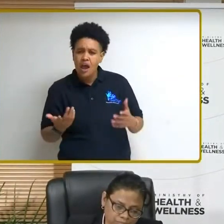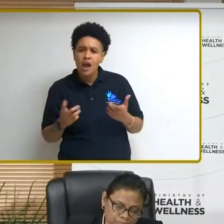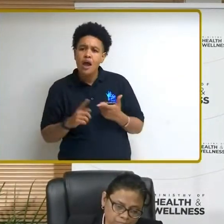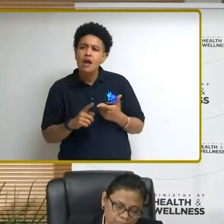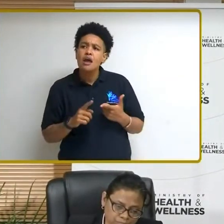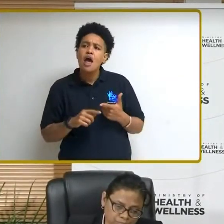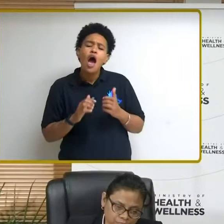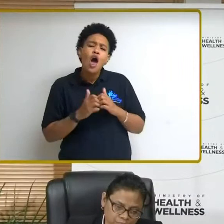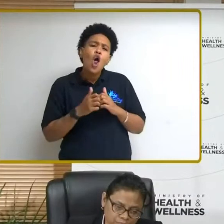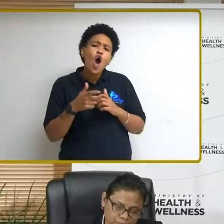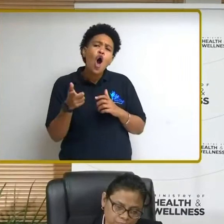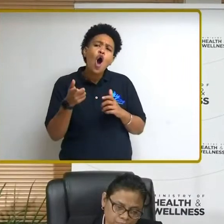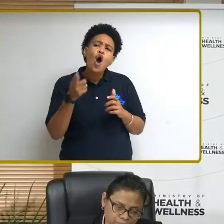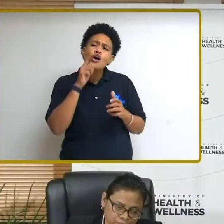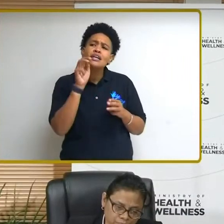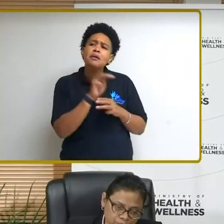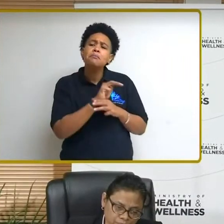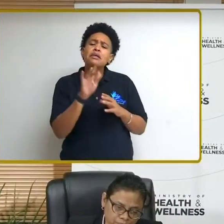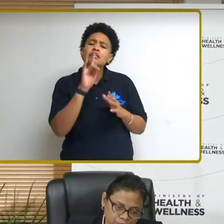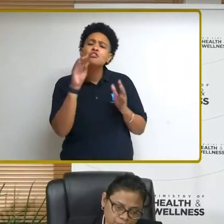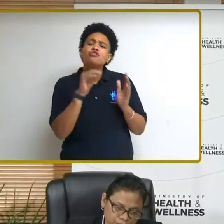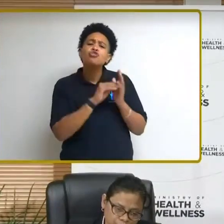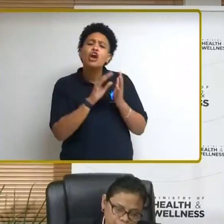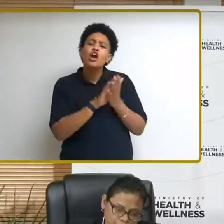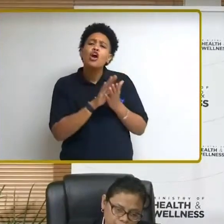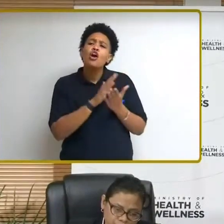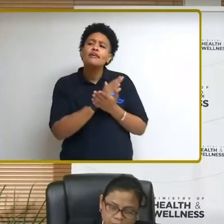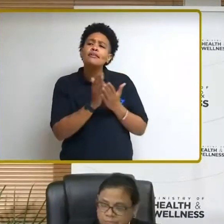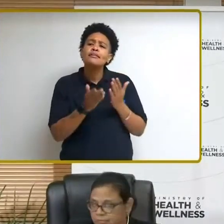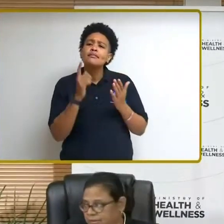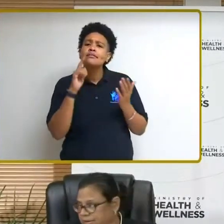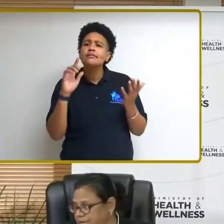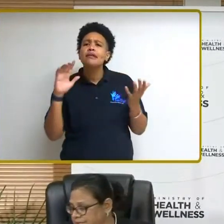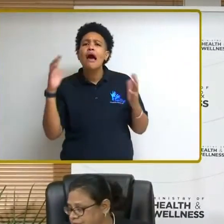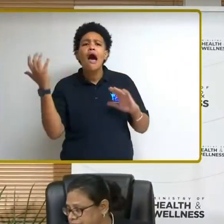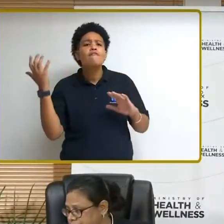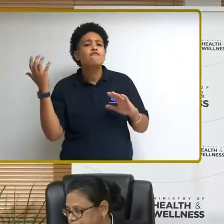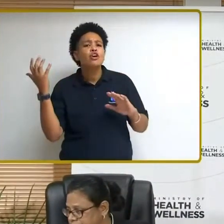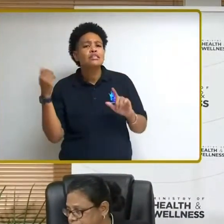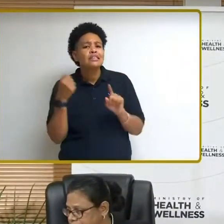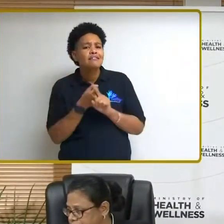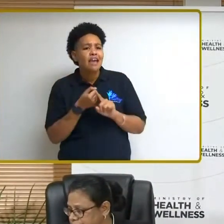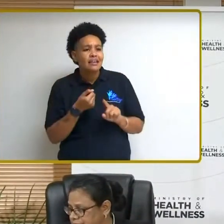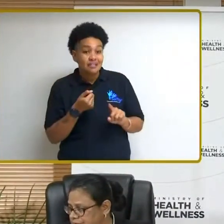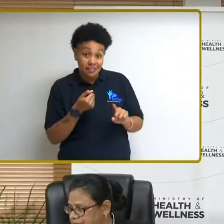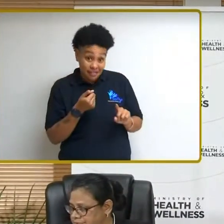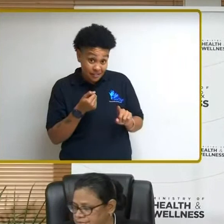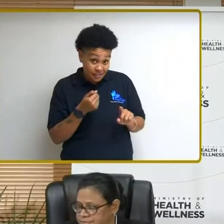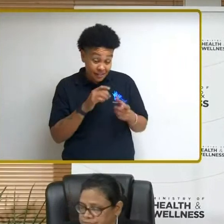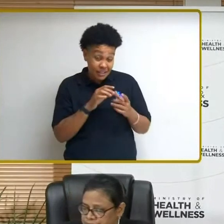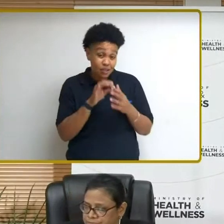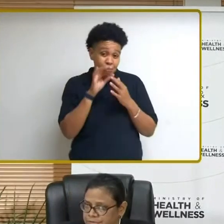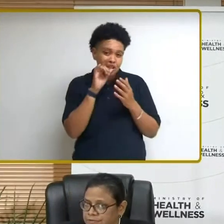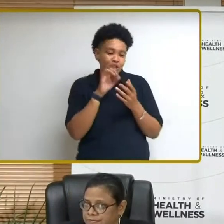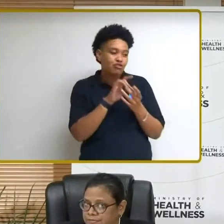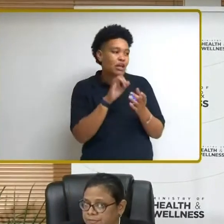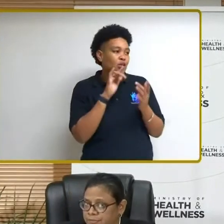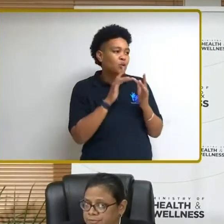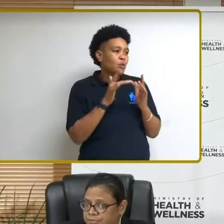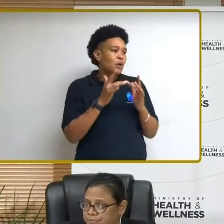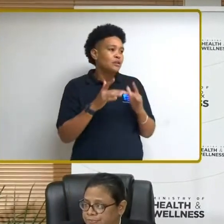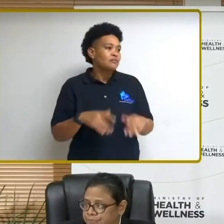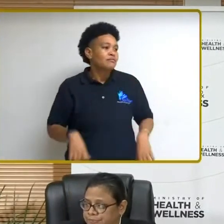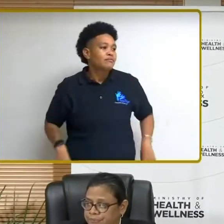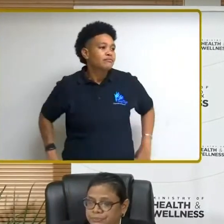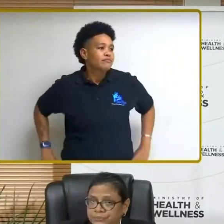how is the ministry recording these adverse cases, especially as it relates to the website?